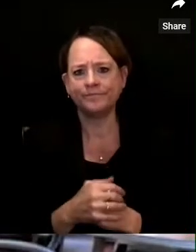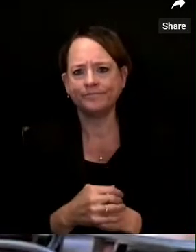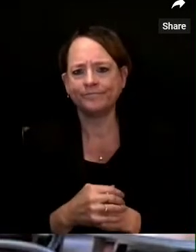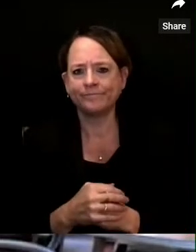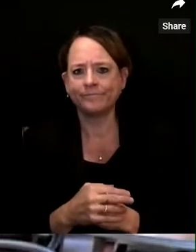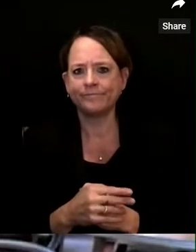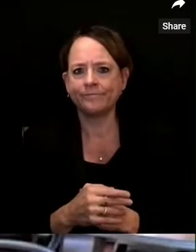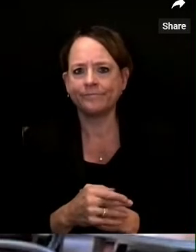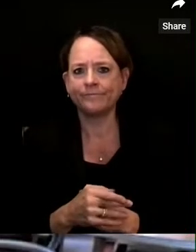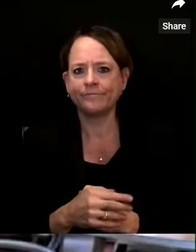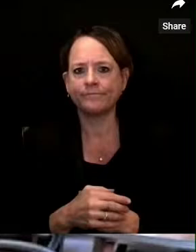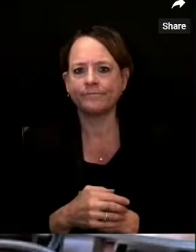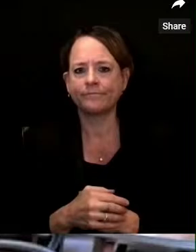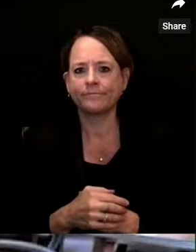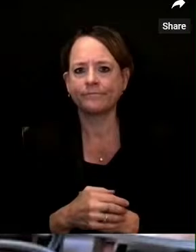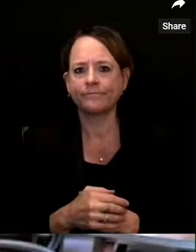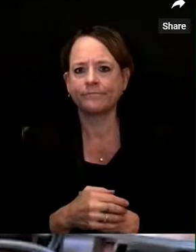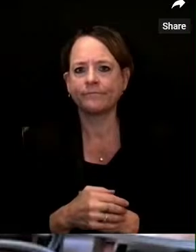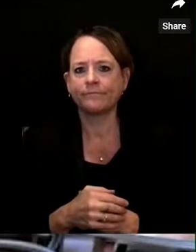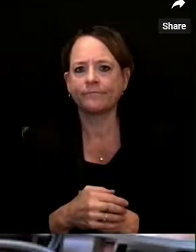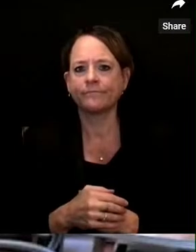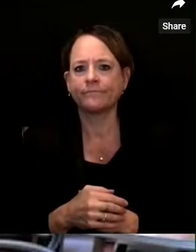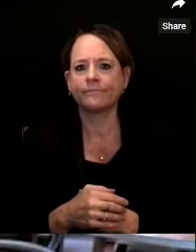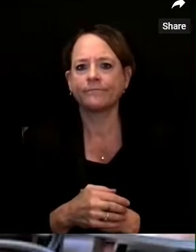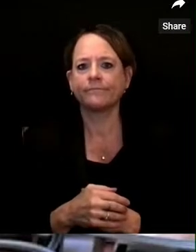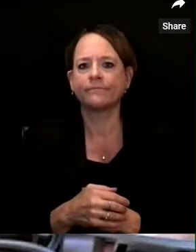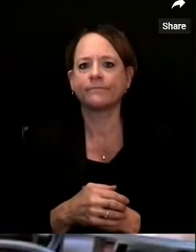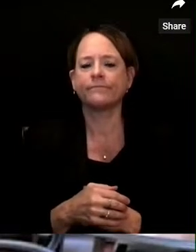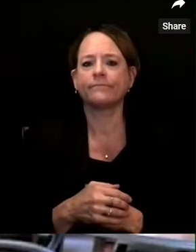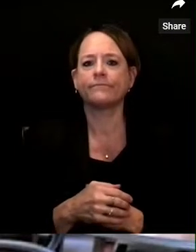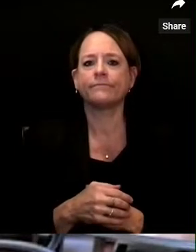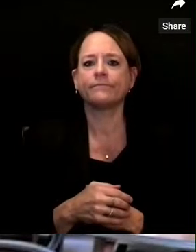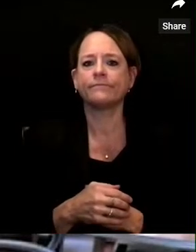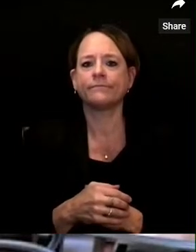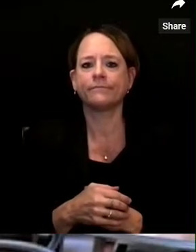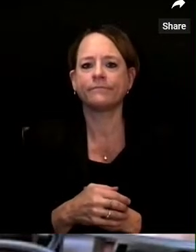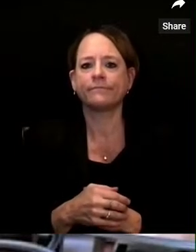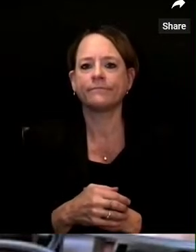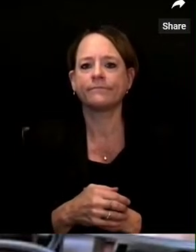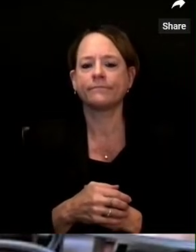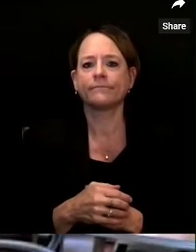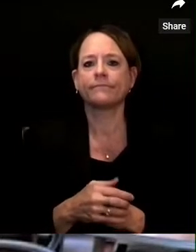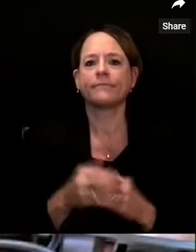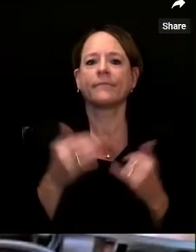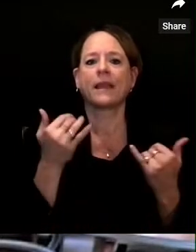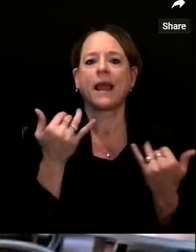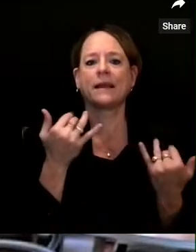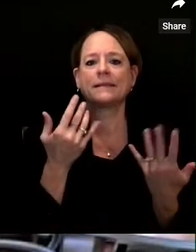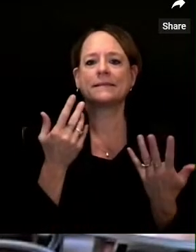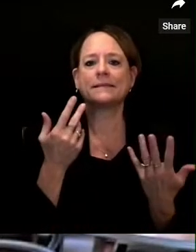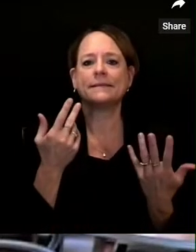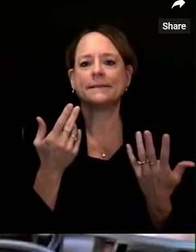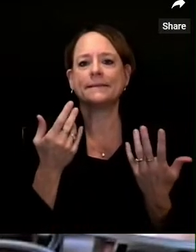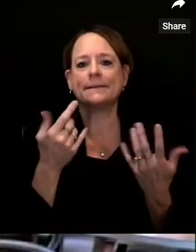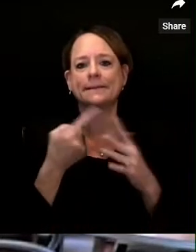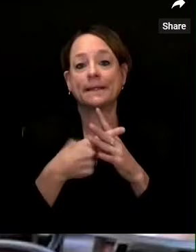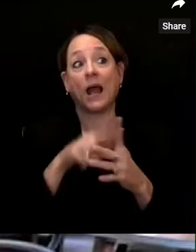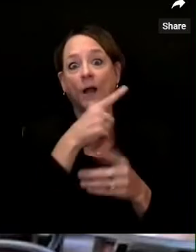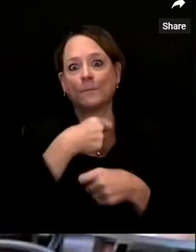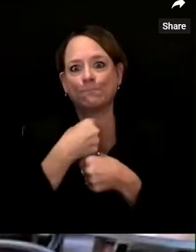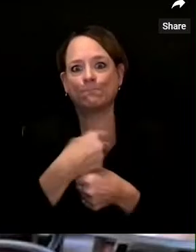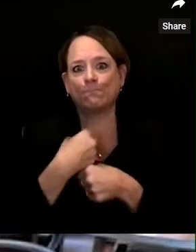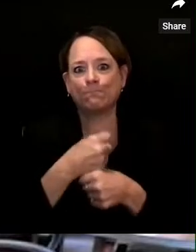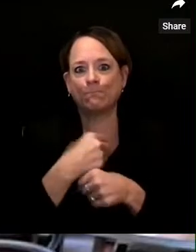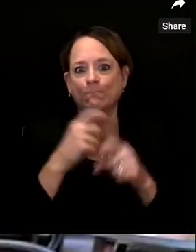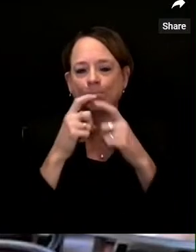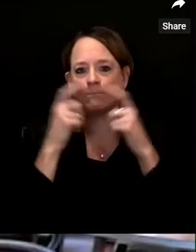of just-in-time supply chains that we've all become used to, it's actually fairly typical for hospitals to